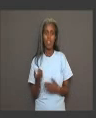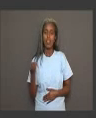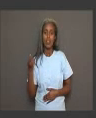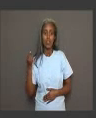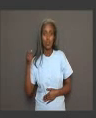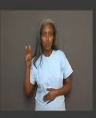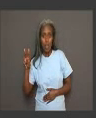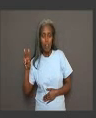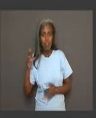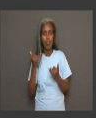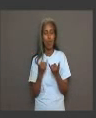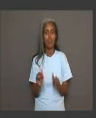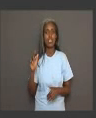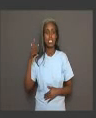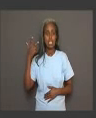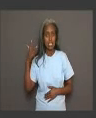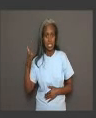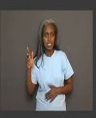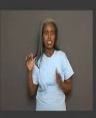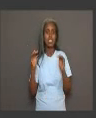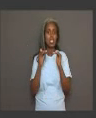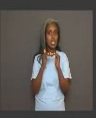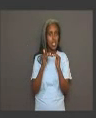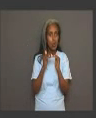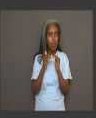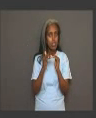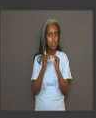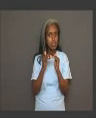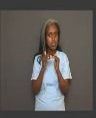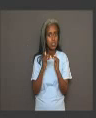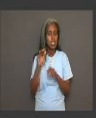12 over 13 equals roughly